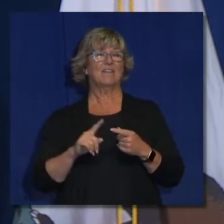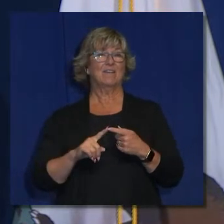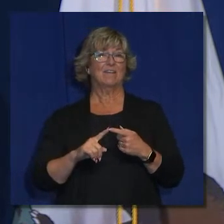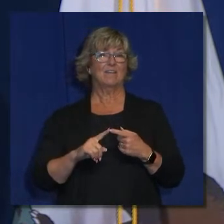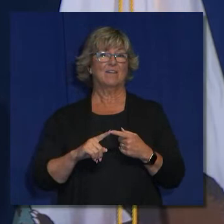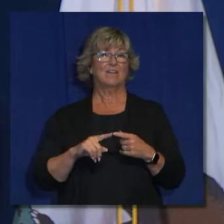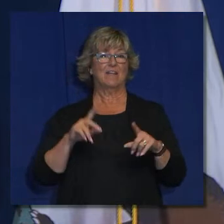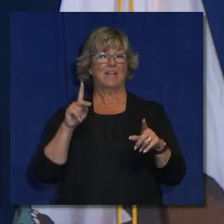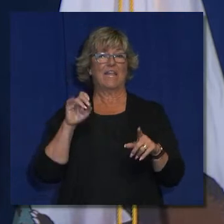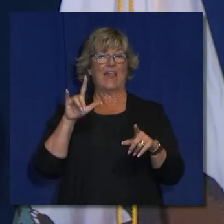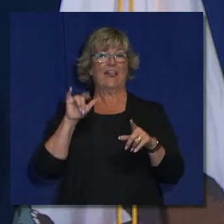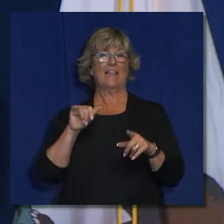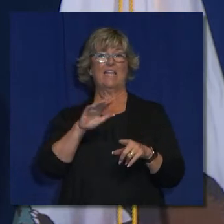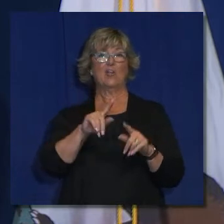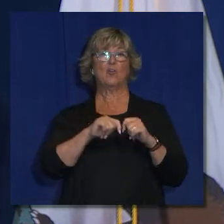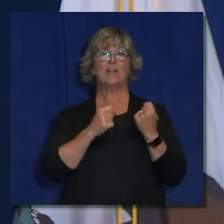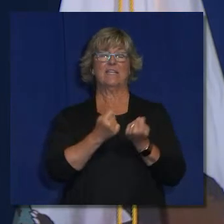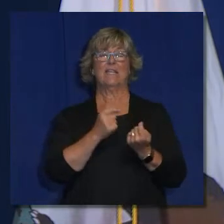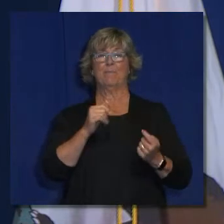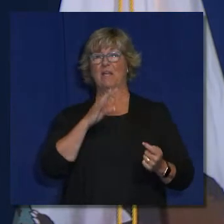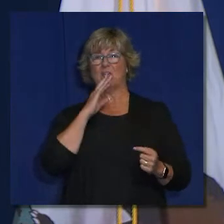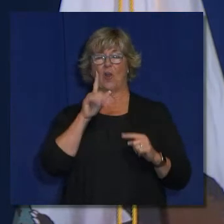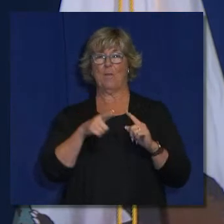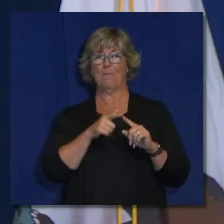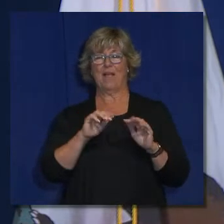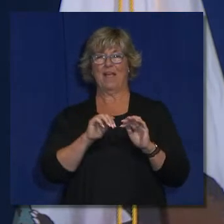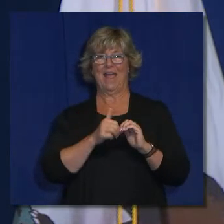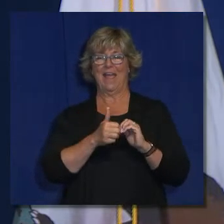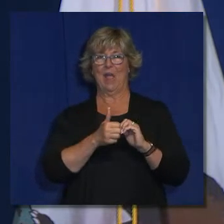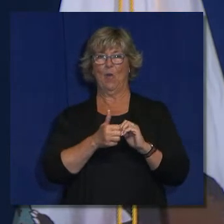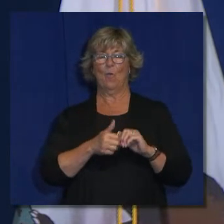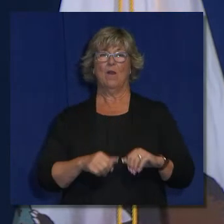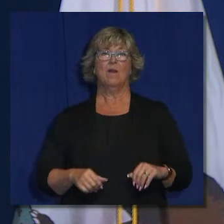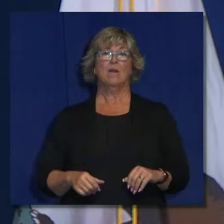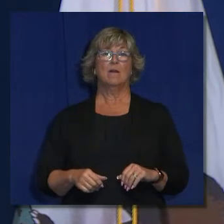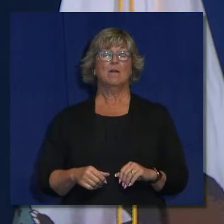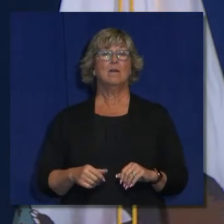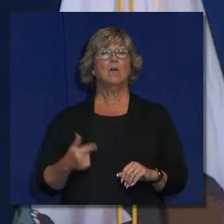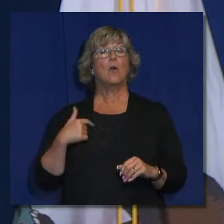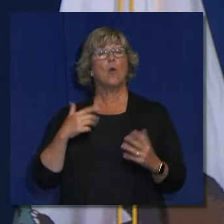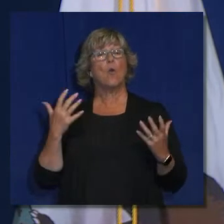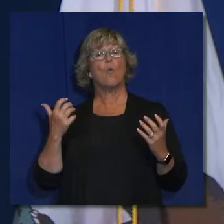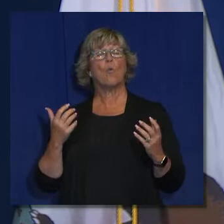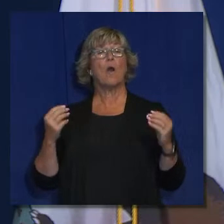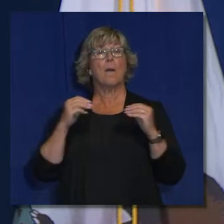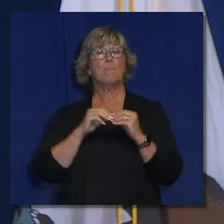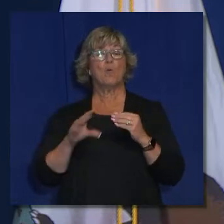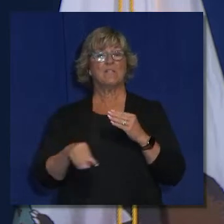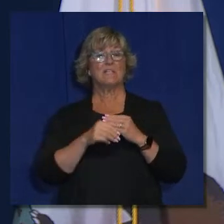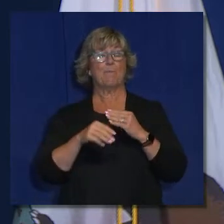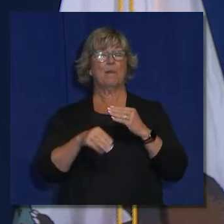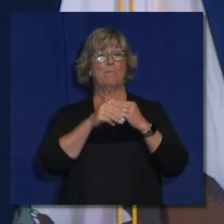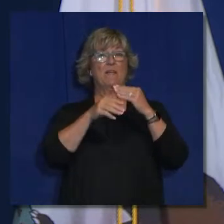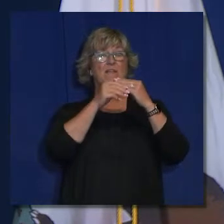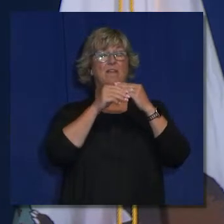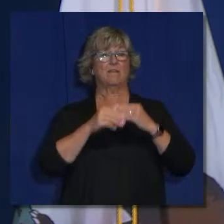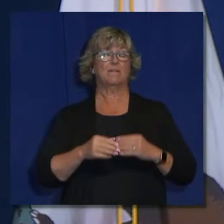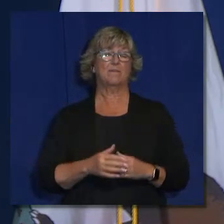could talk more in detail about the technical ways that's the case. We want to do more supplemental,